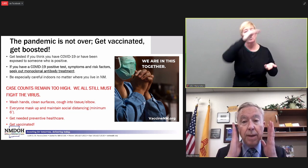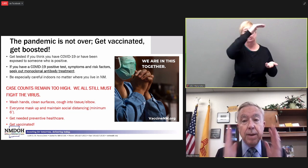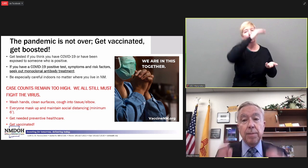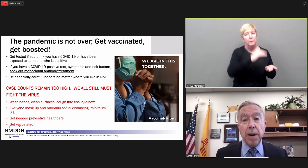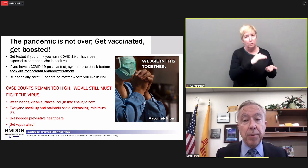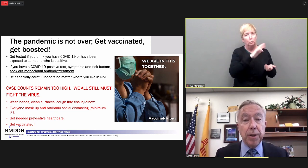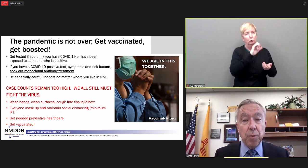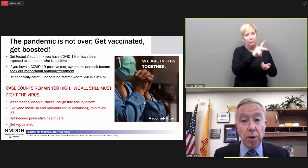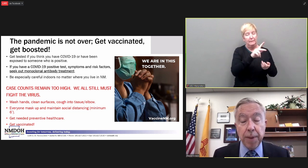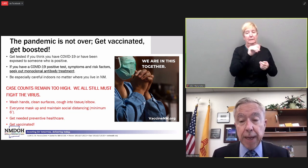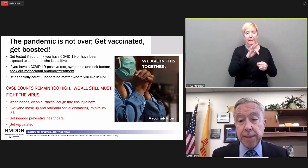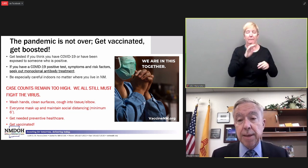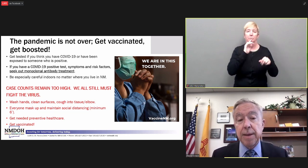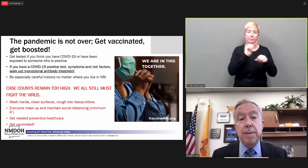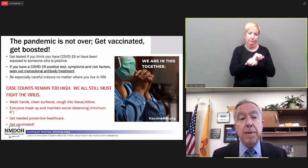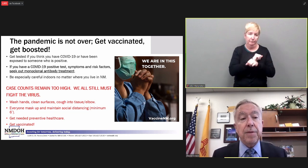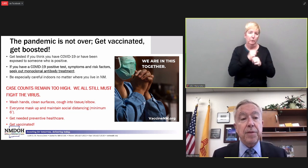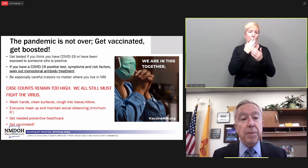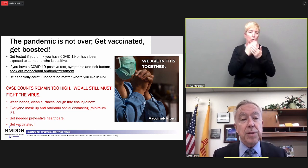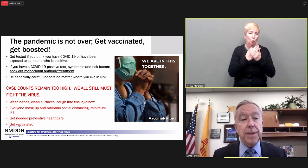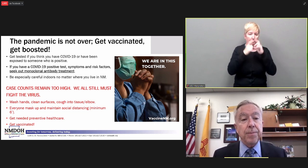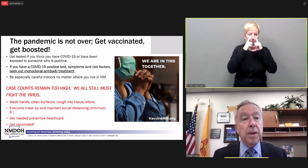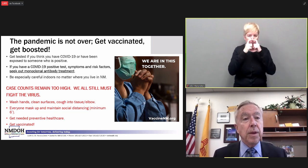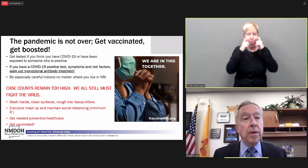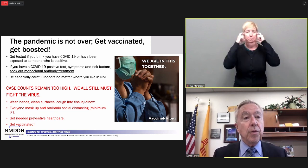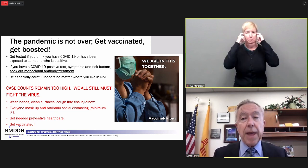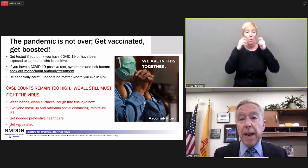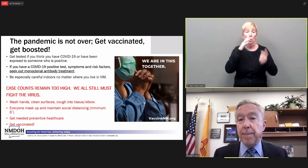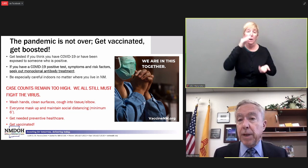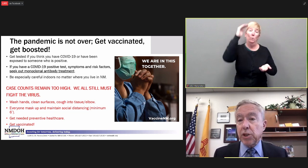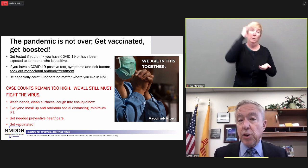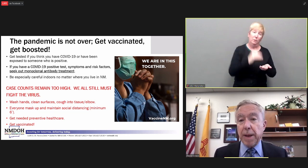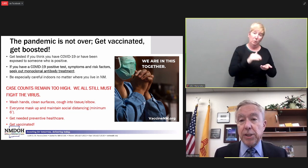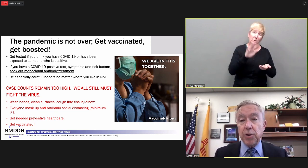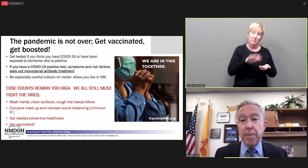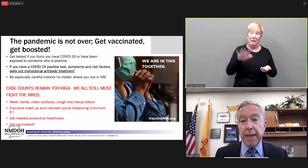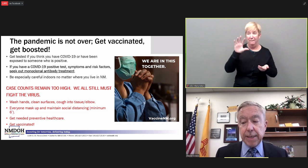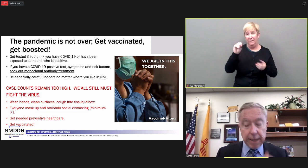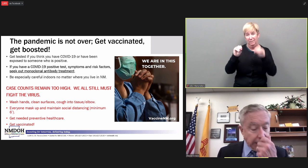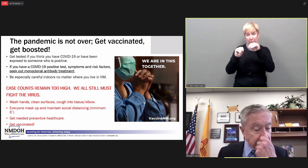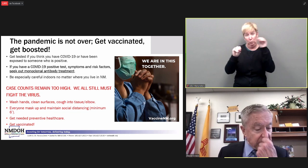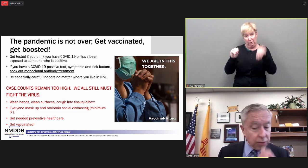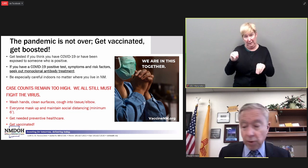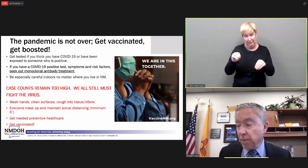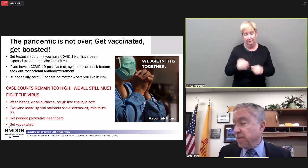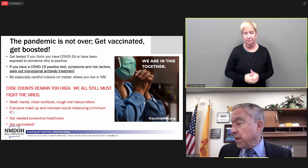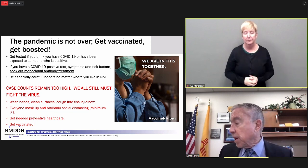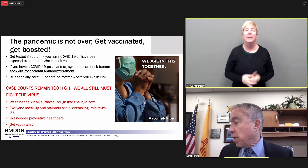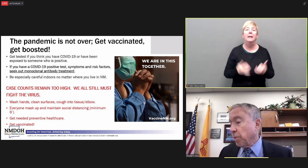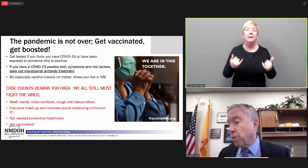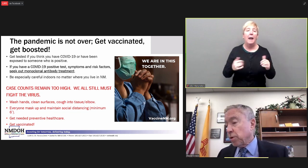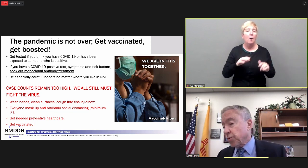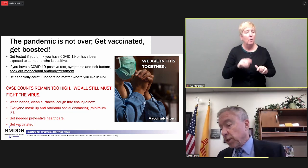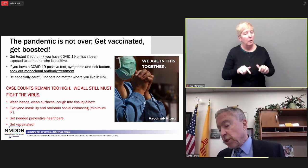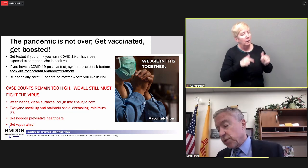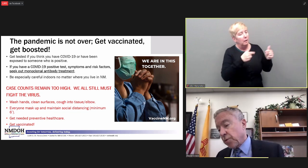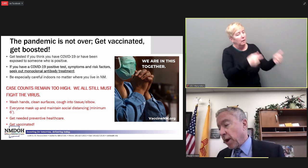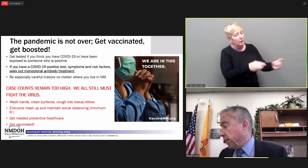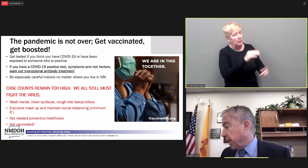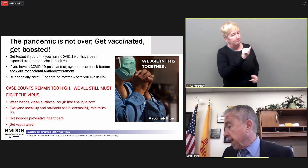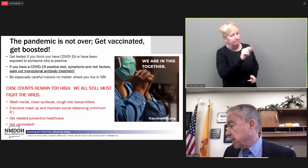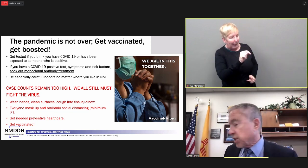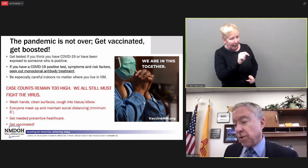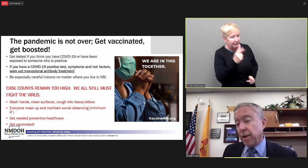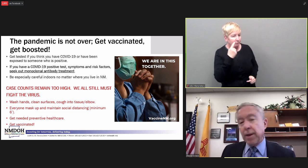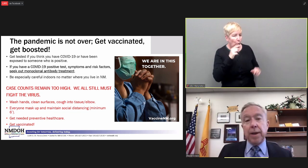tight-fitting, properly worn mask by 50%. So with that, I'm going to turn it back to you, Matt, to guide us through our reporters' questions, and we're happy